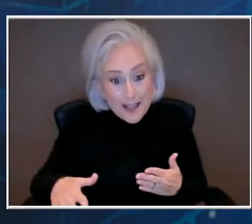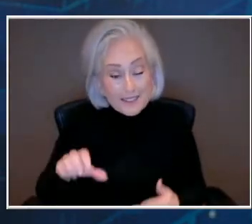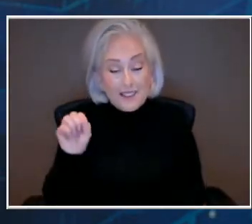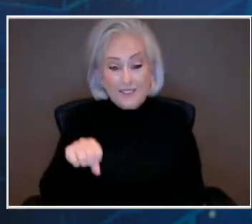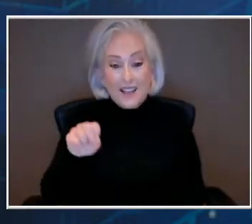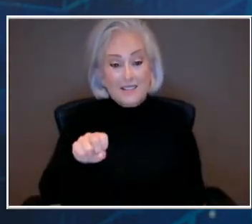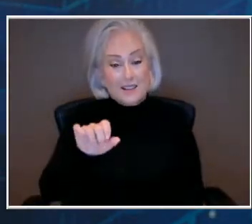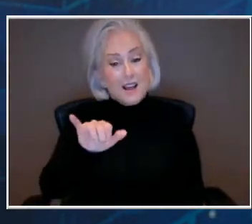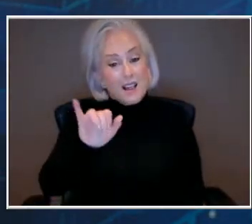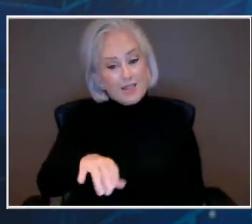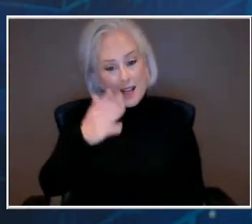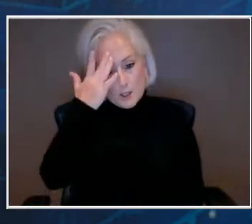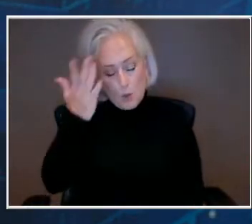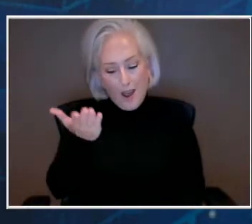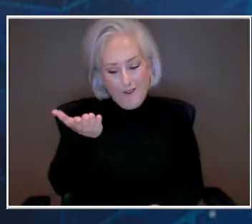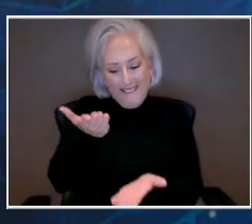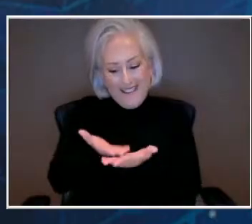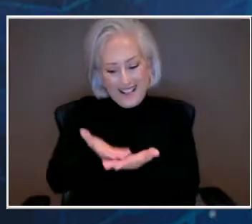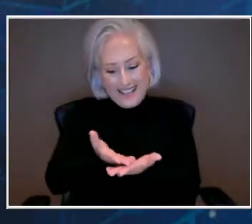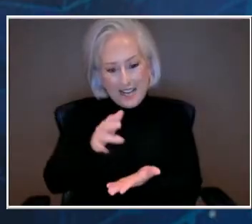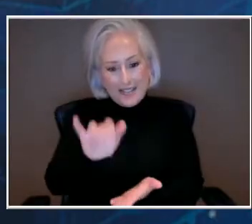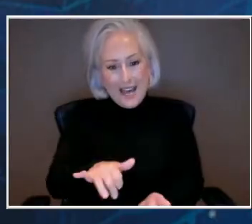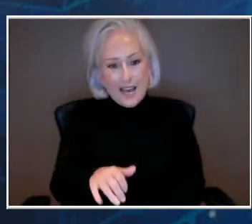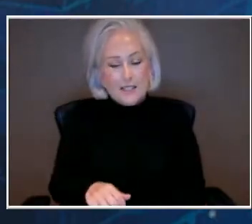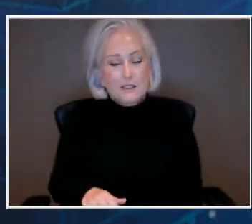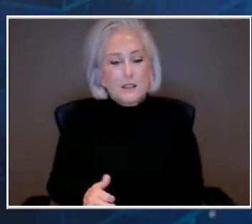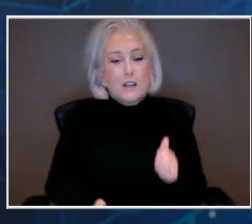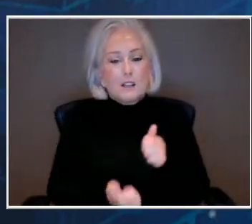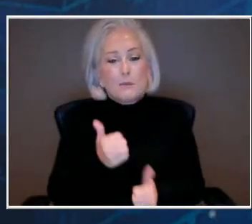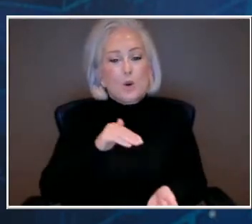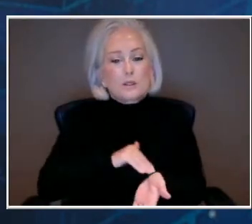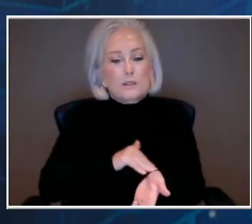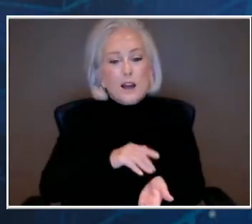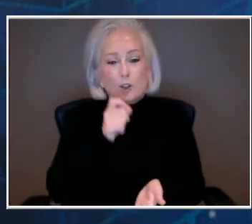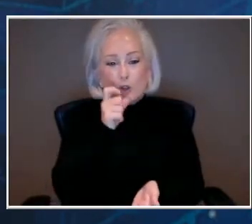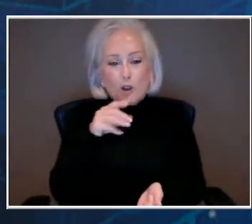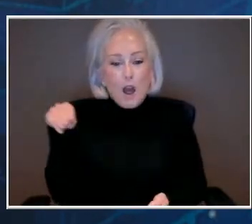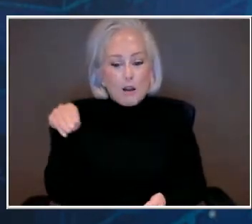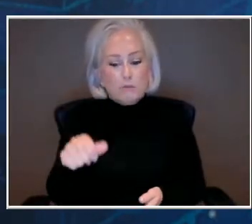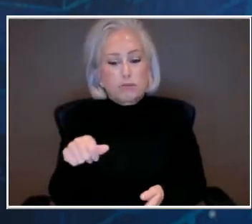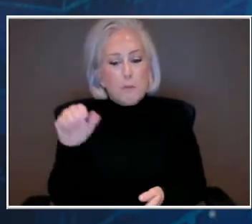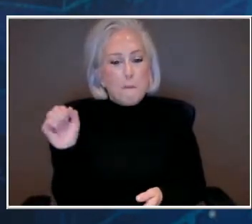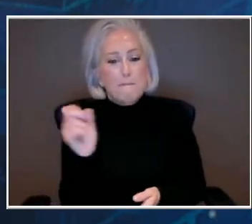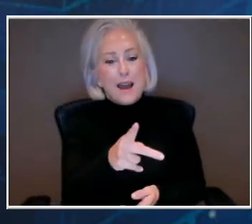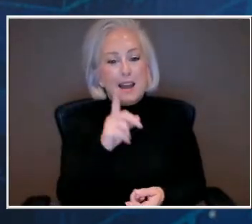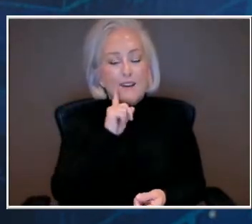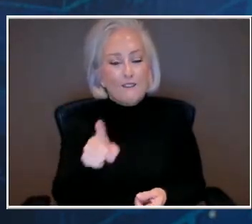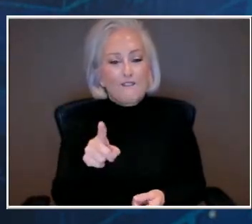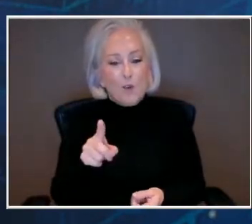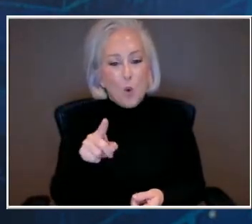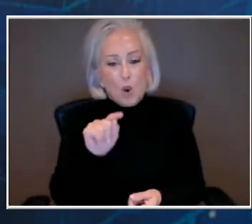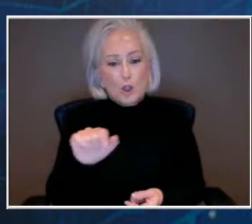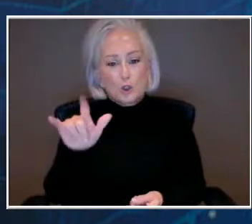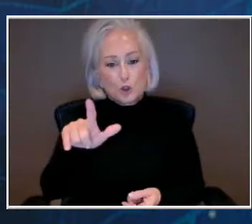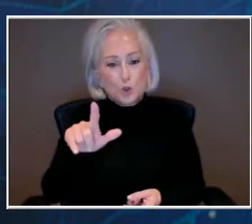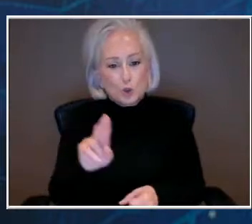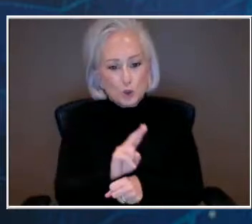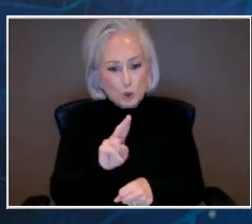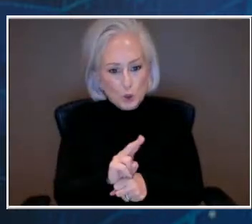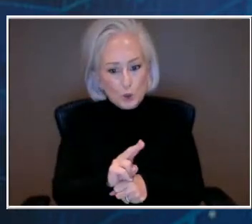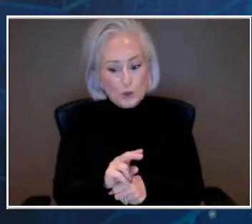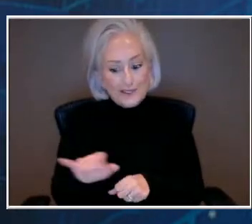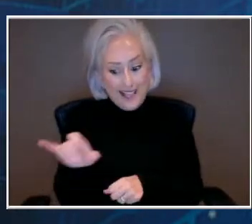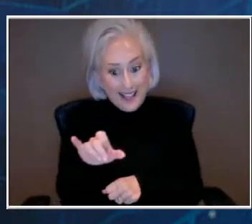physicians are not being reimbursed for AI tools they're using. We really have to make sure that they are helping us make healthcare more cost